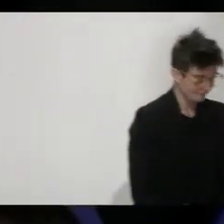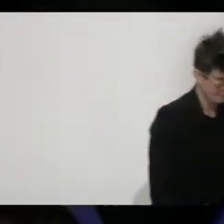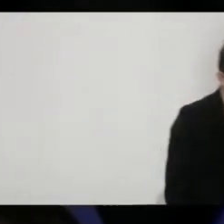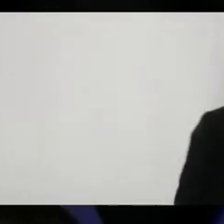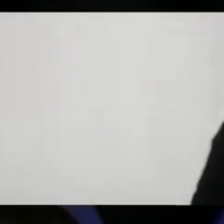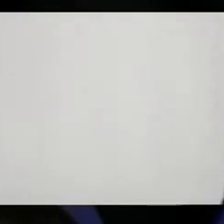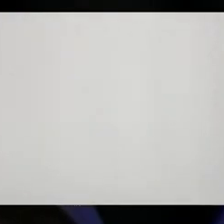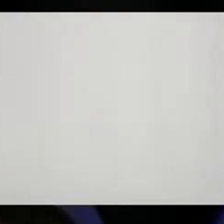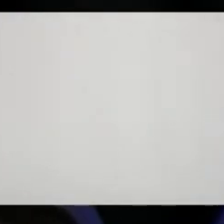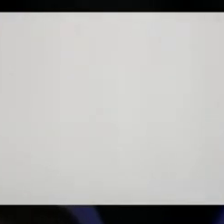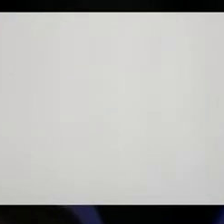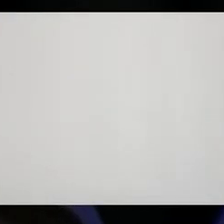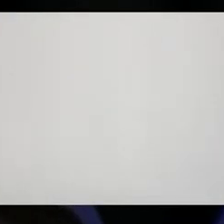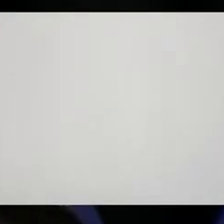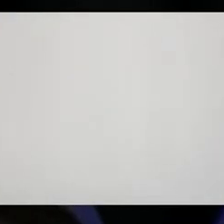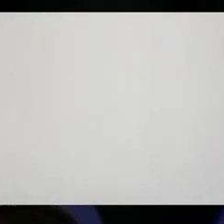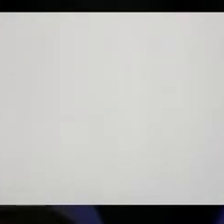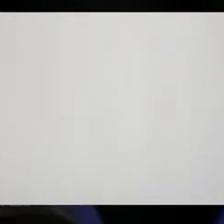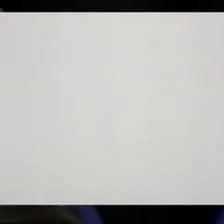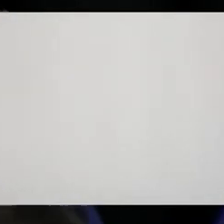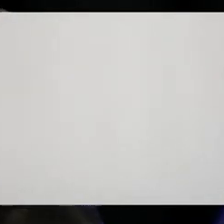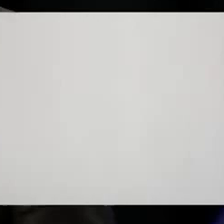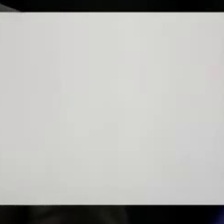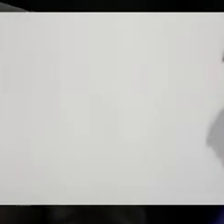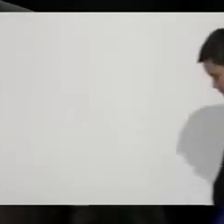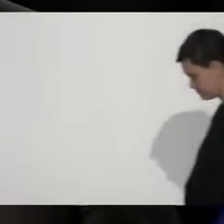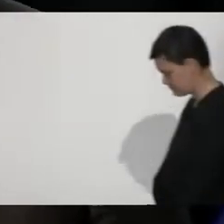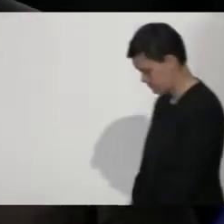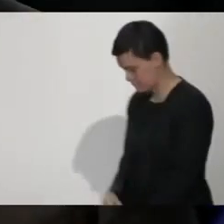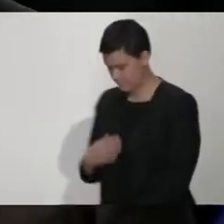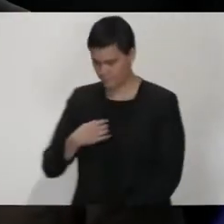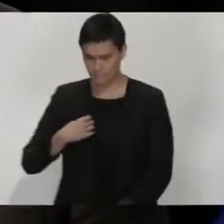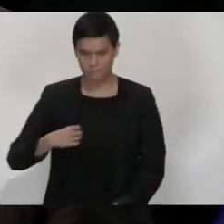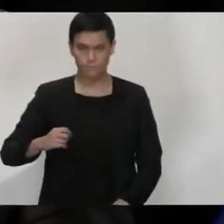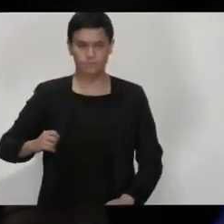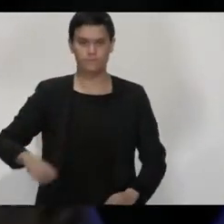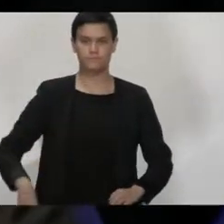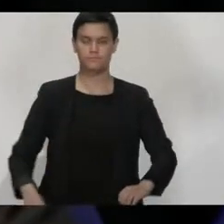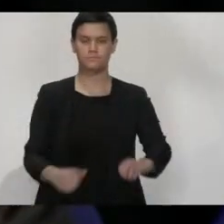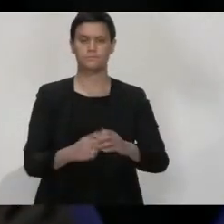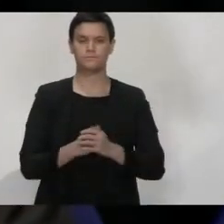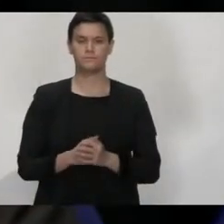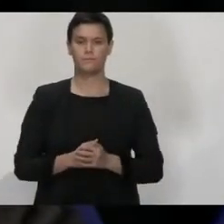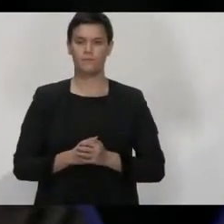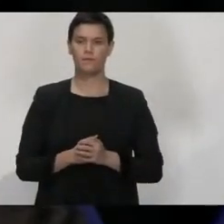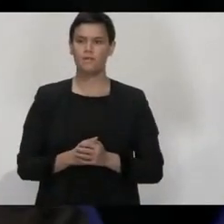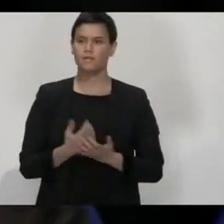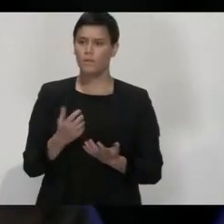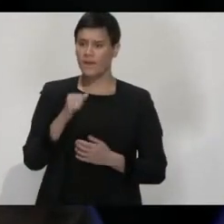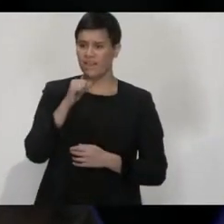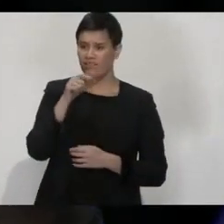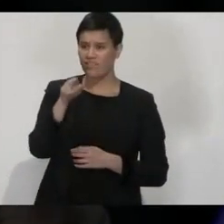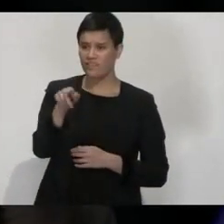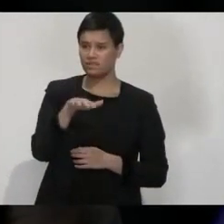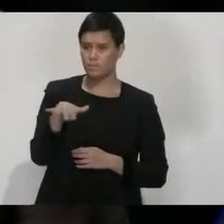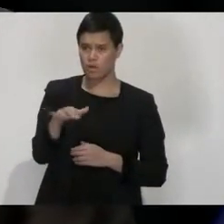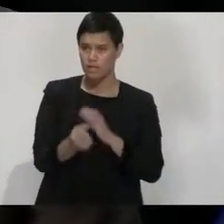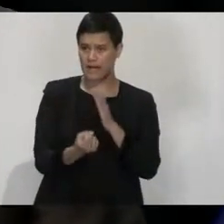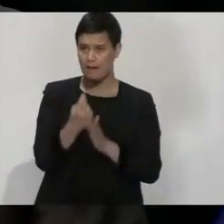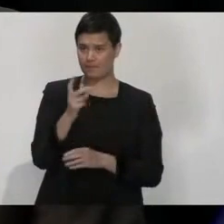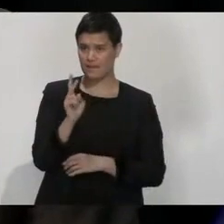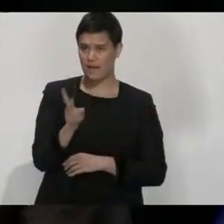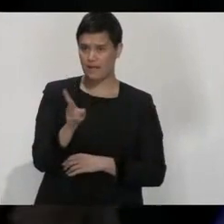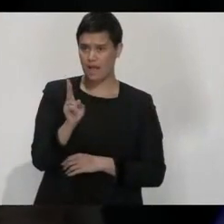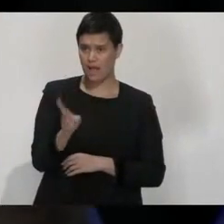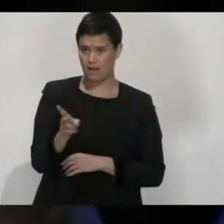this sort of thing comes around again, and I appreciate the argument, right? But when this sort of situation comes around again, and hopefully it won't anytime soon, but when it does, that schools have